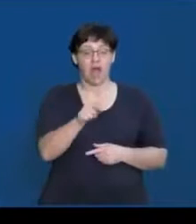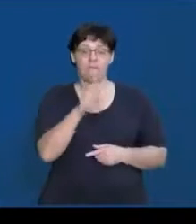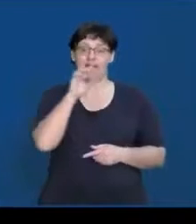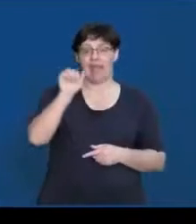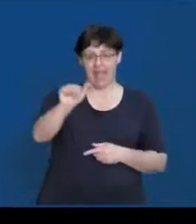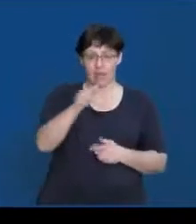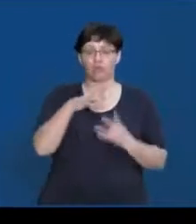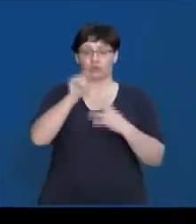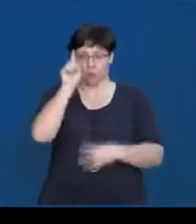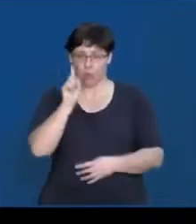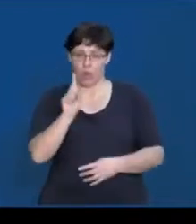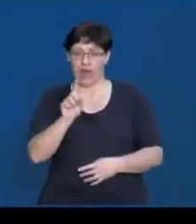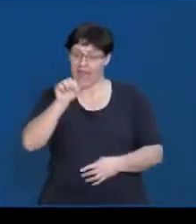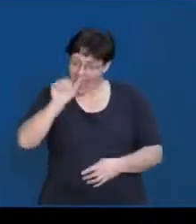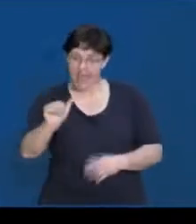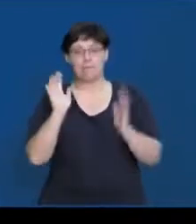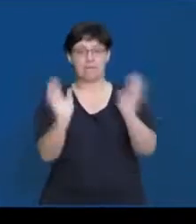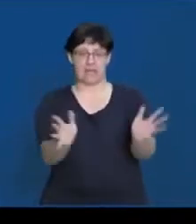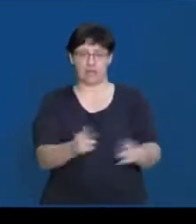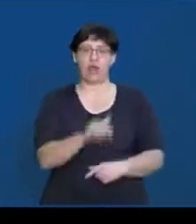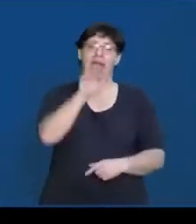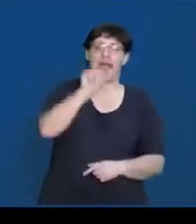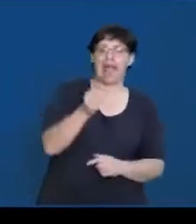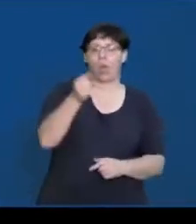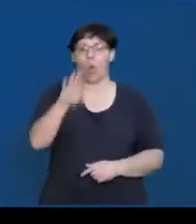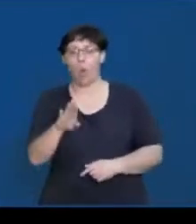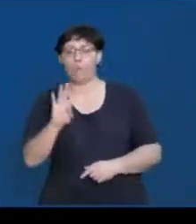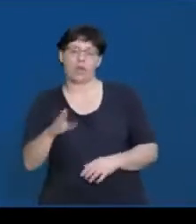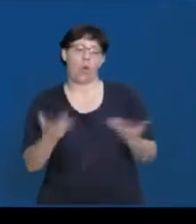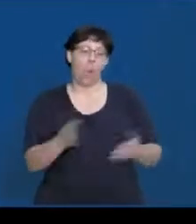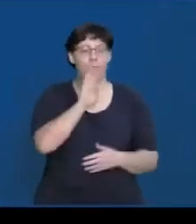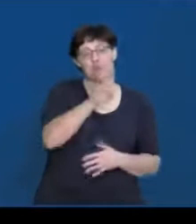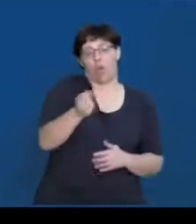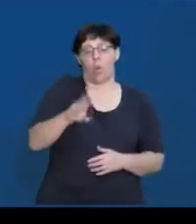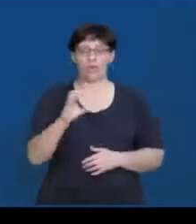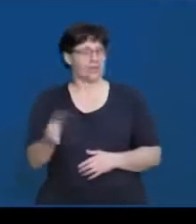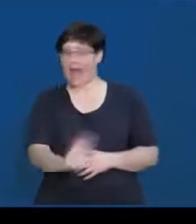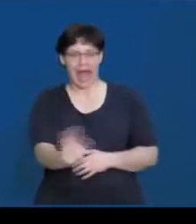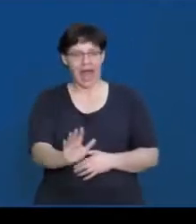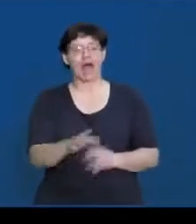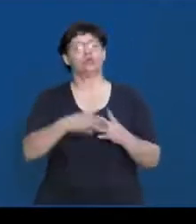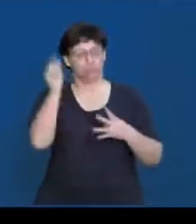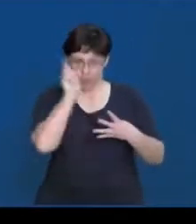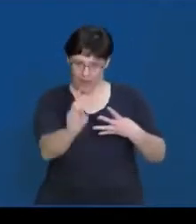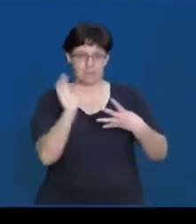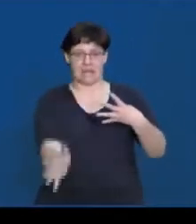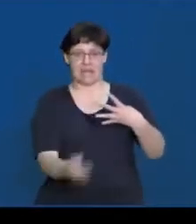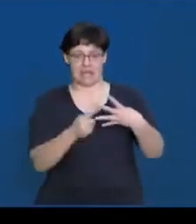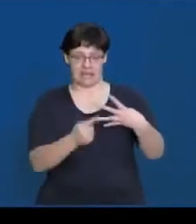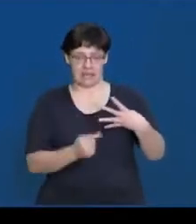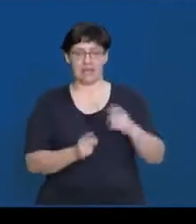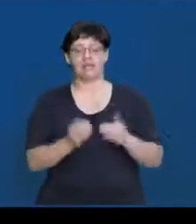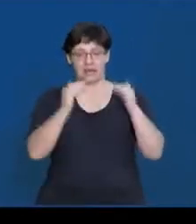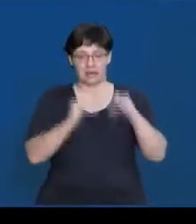is A, you only choose A. Don't write A or B, or write B or C there. Just choose 1 option there. And then we've got